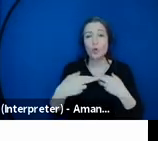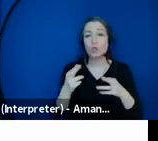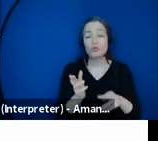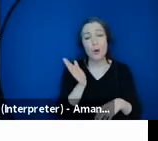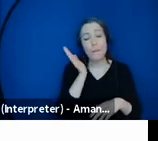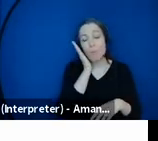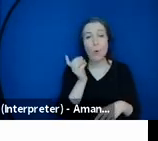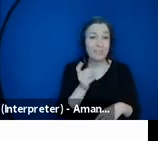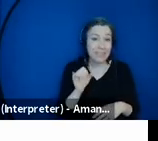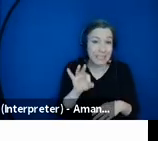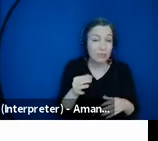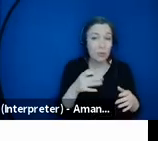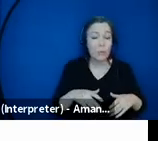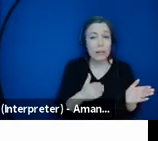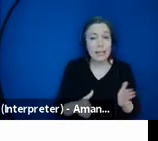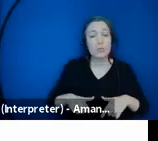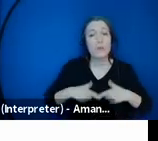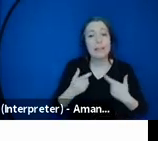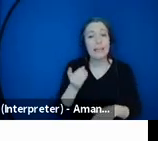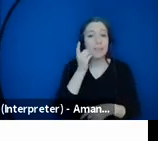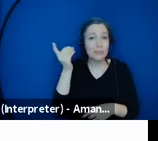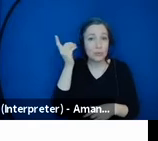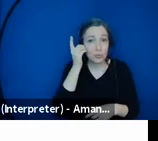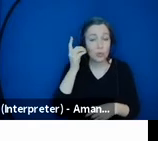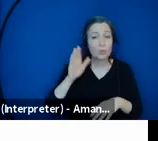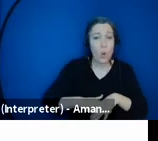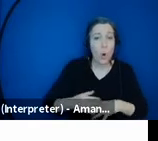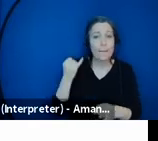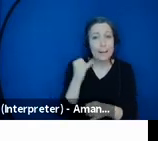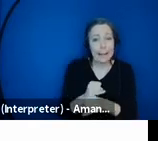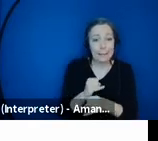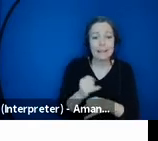close to $10,000 on to these numbers as well for the annual cost.